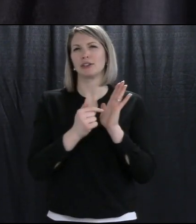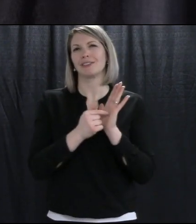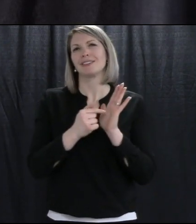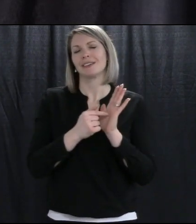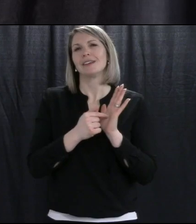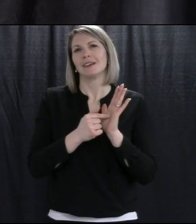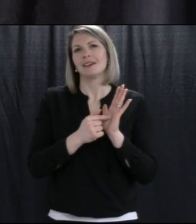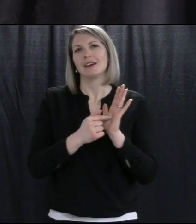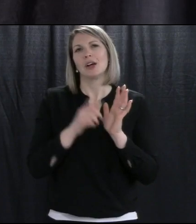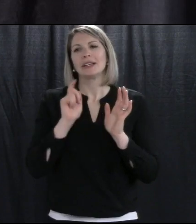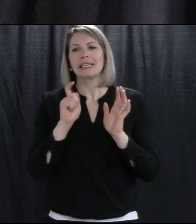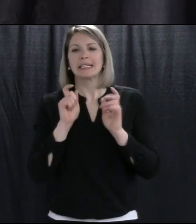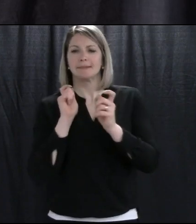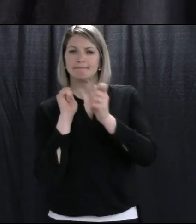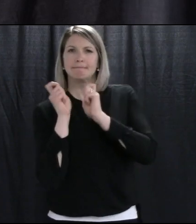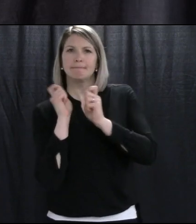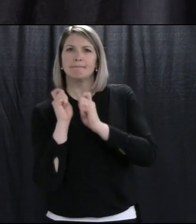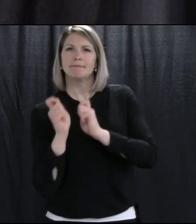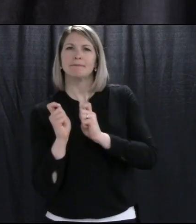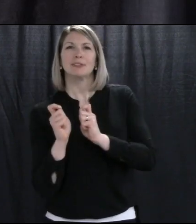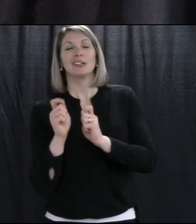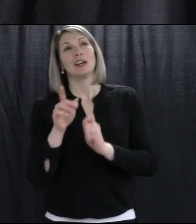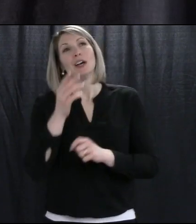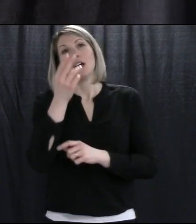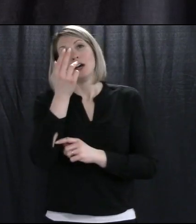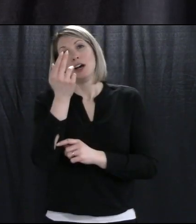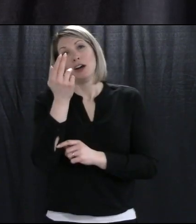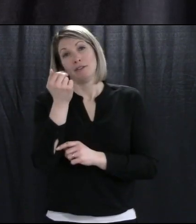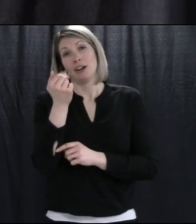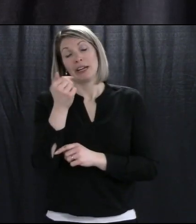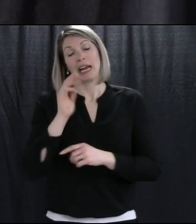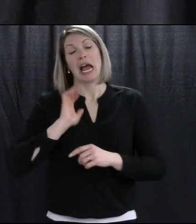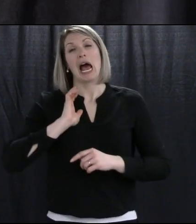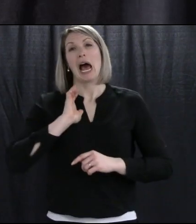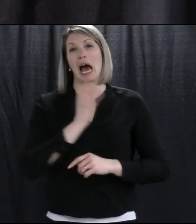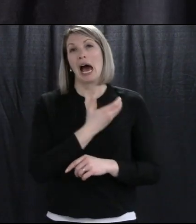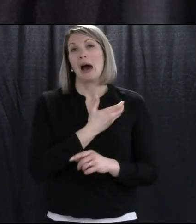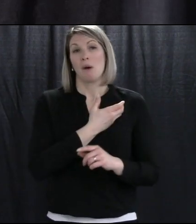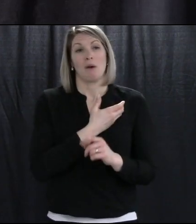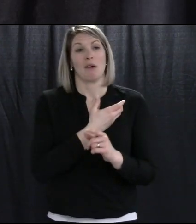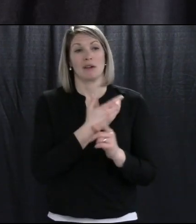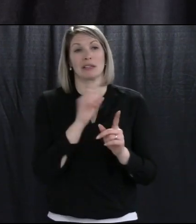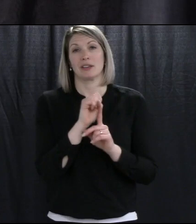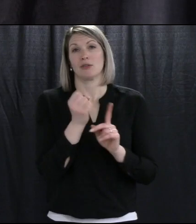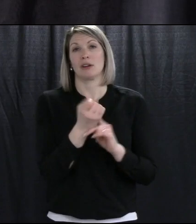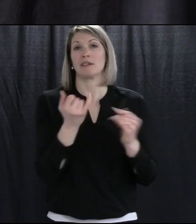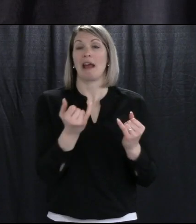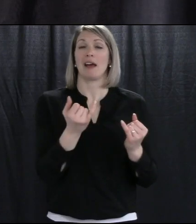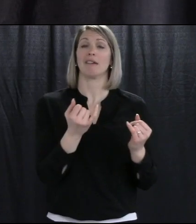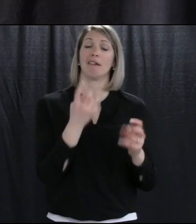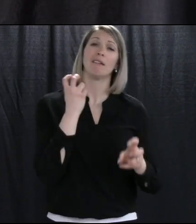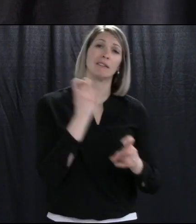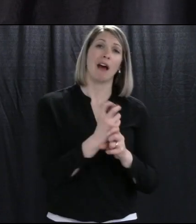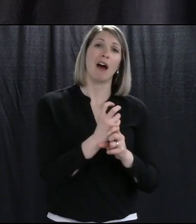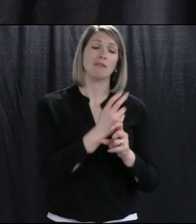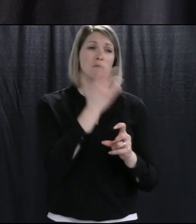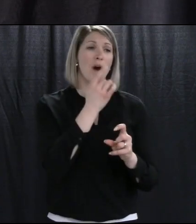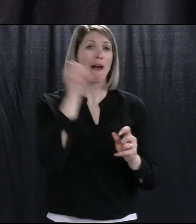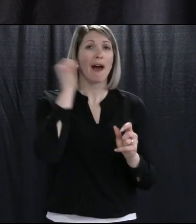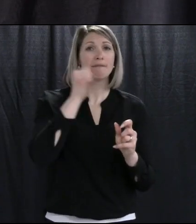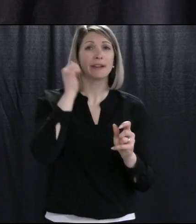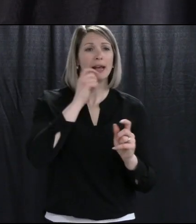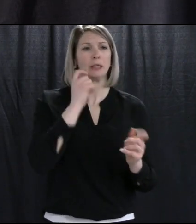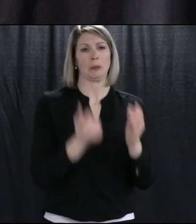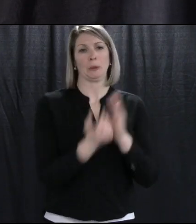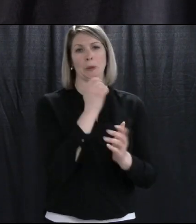to retuning and rebuilding a car engine while the vehicle's actually moving. We are in uncharted waters here. We're making some sensible,